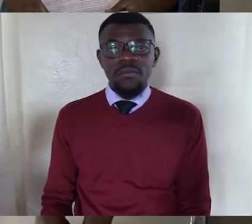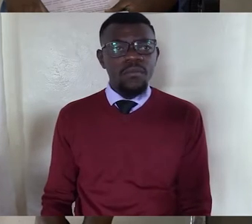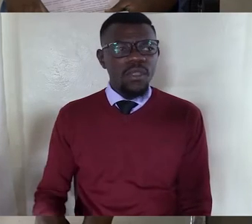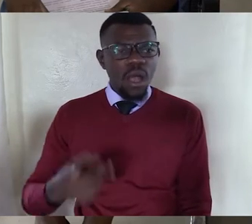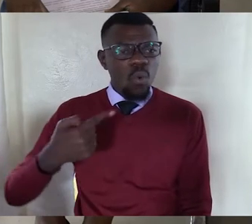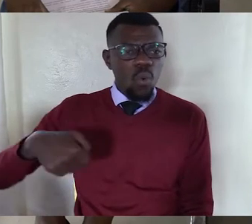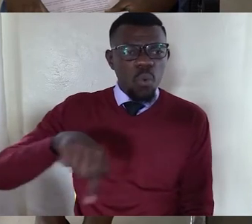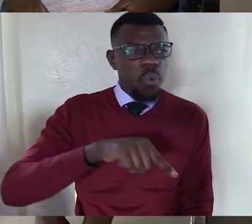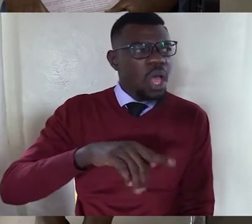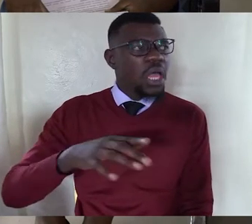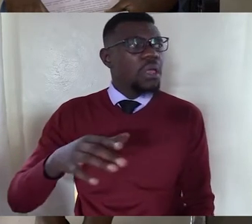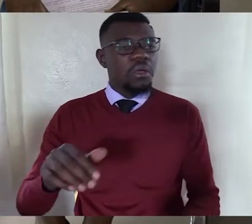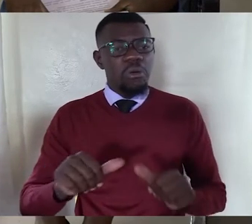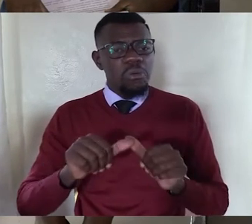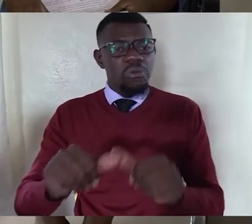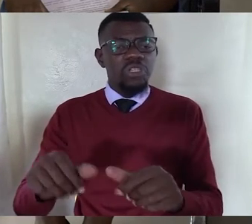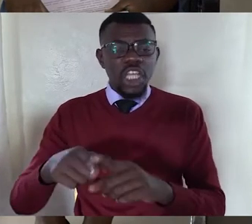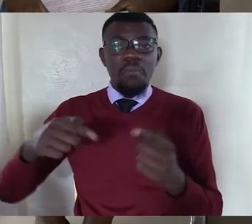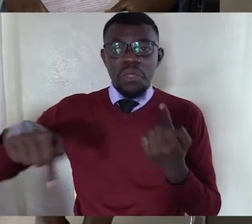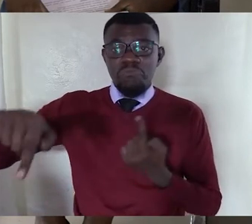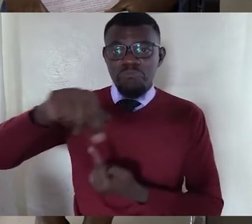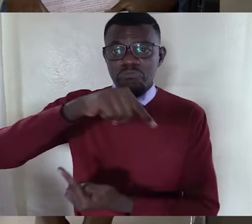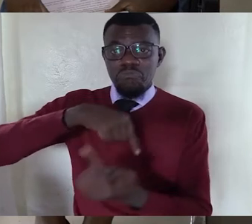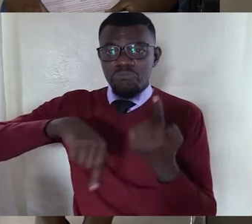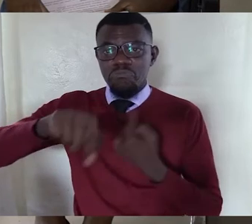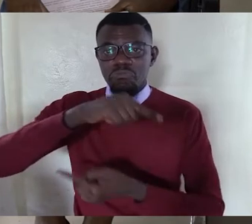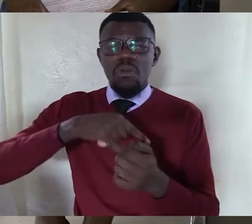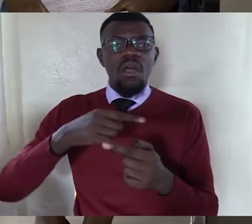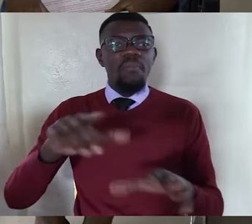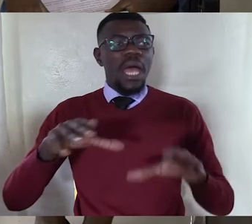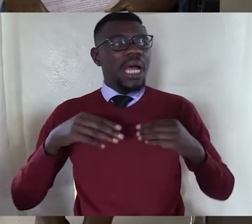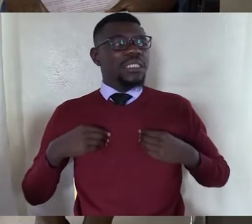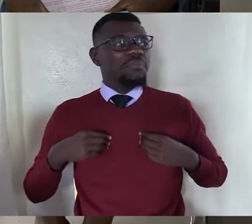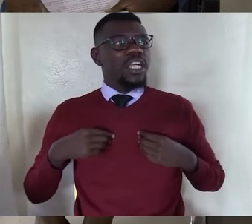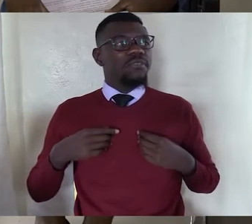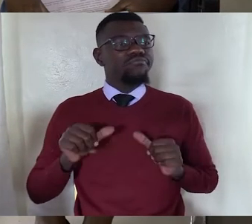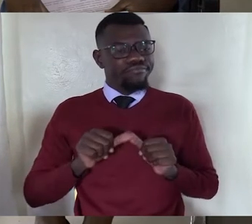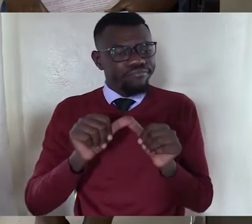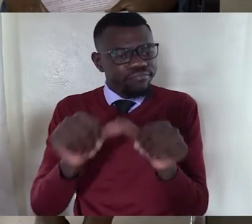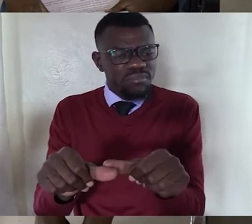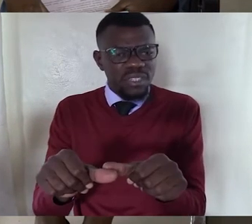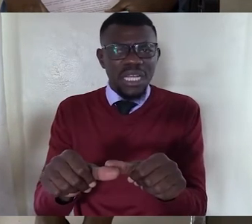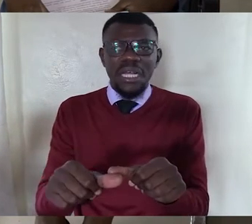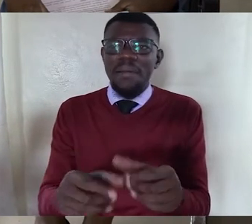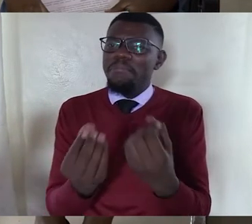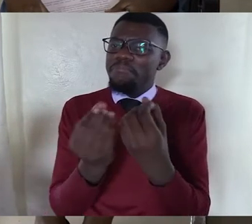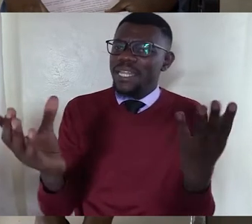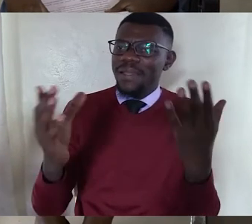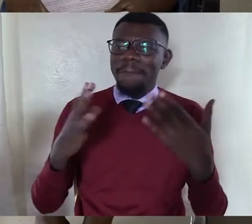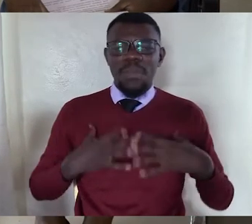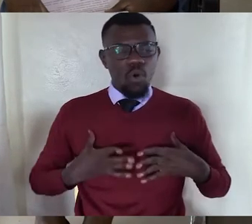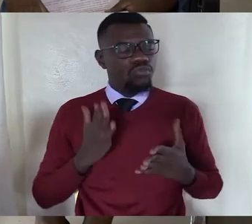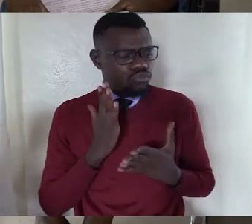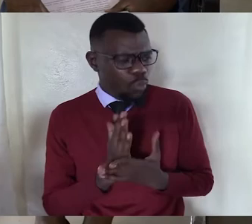to continue with a cycle in this country where we say accept and move on? And I've heard we have so many survivors in this